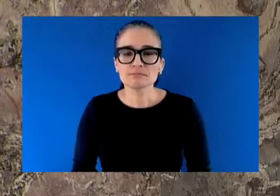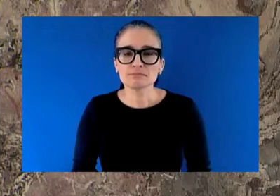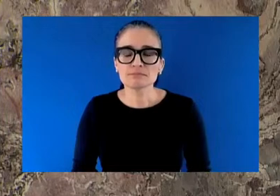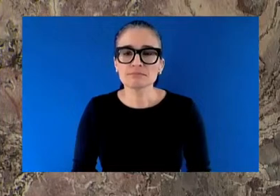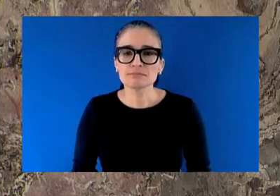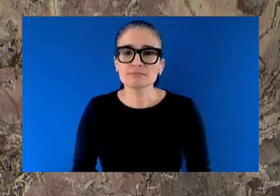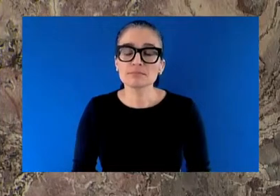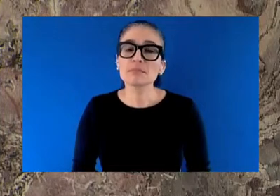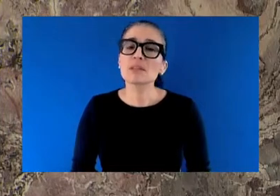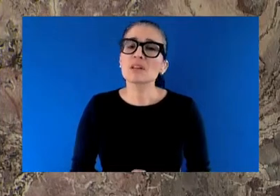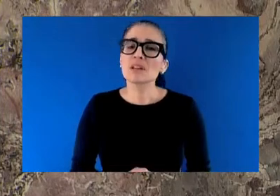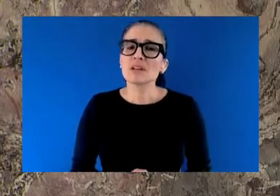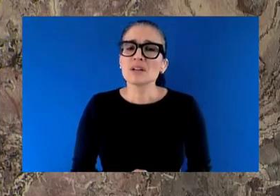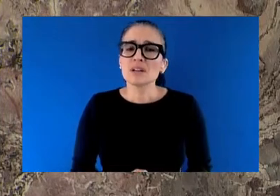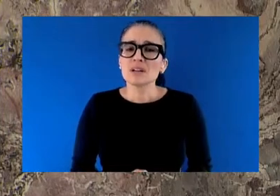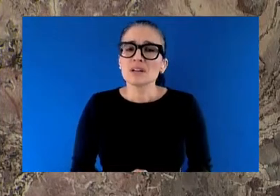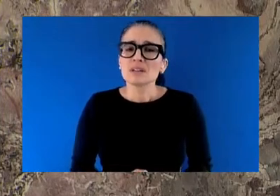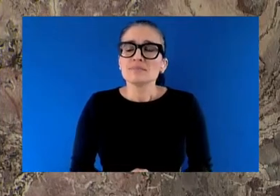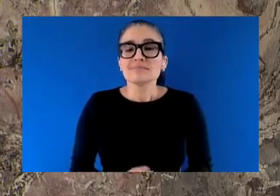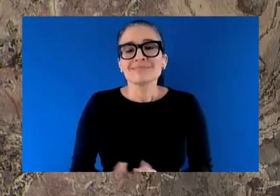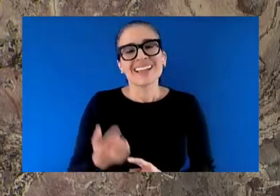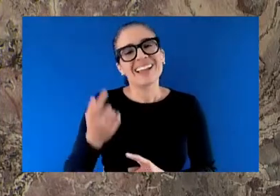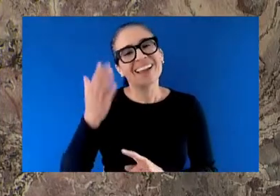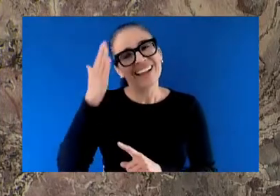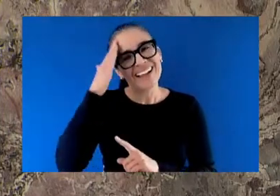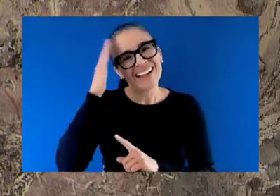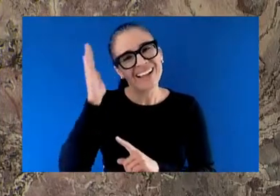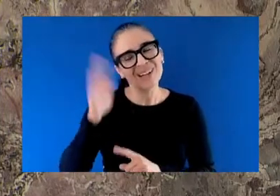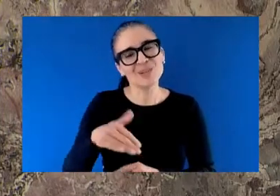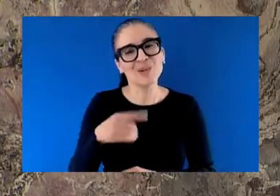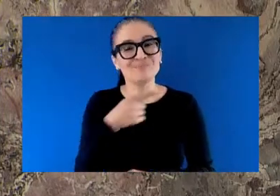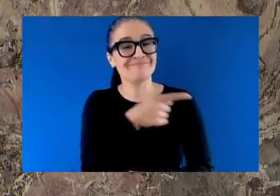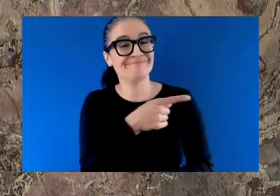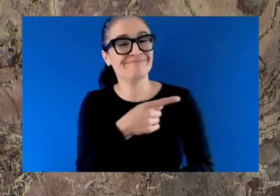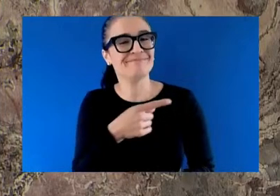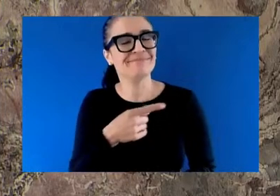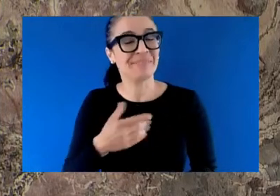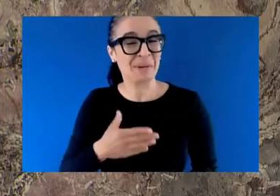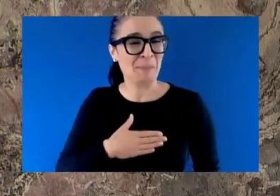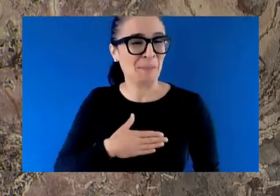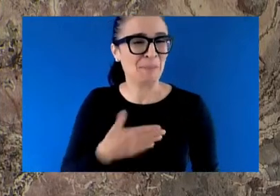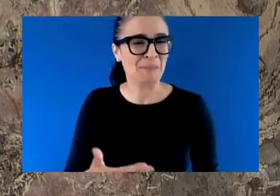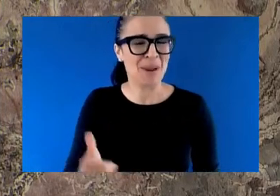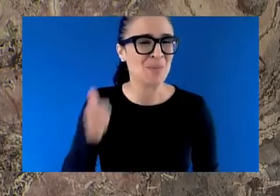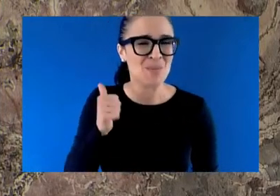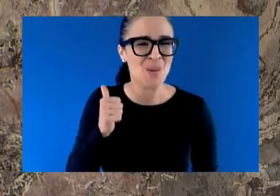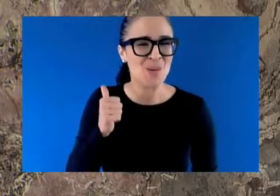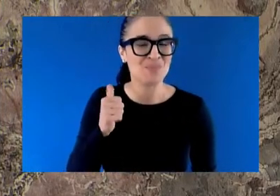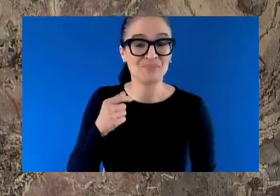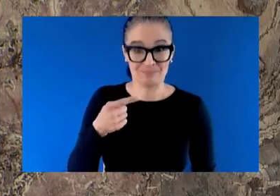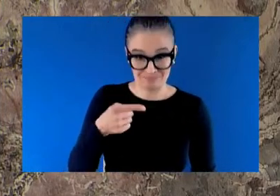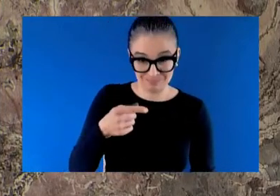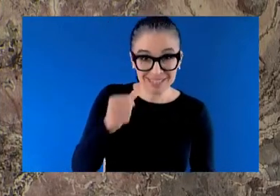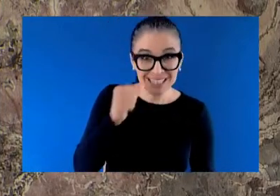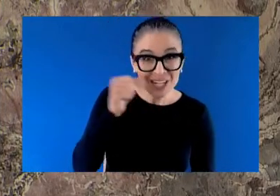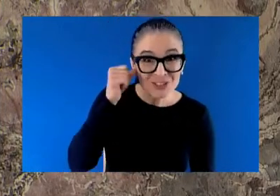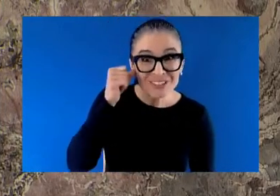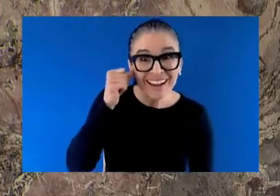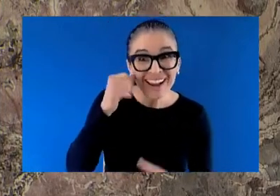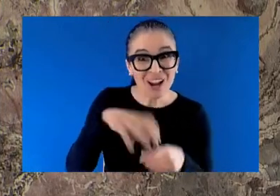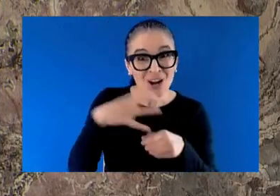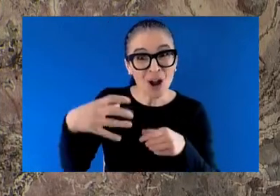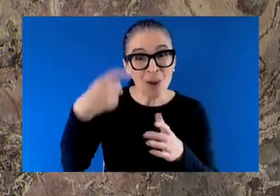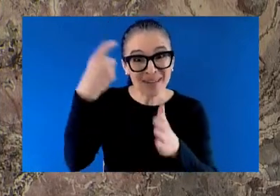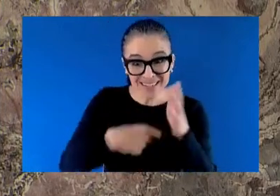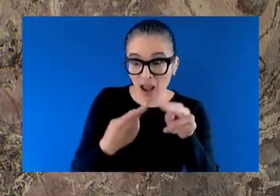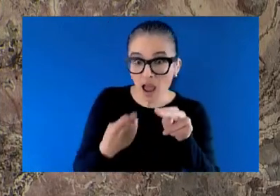publicly, every cent of yesterday's carbon tax increase is going back to low and middle income British